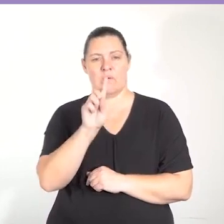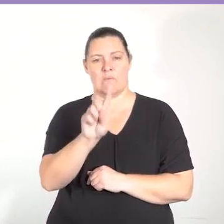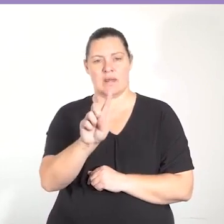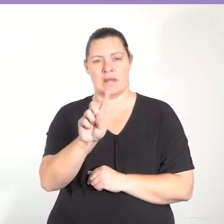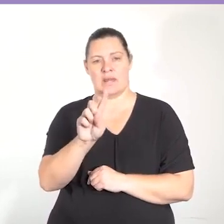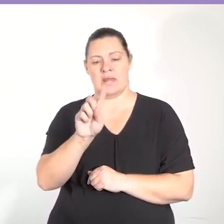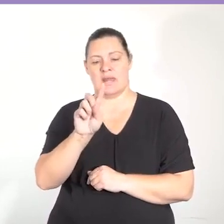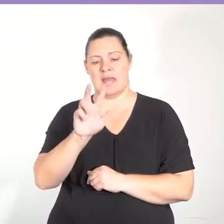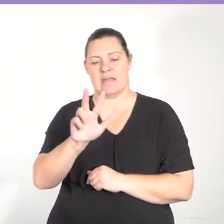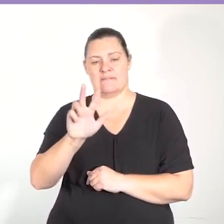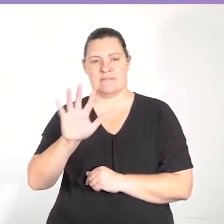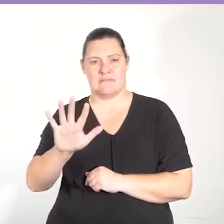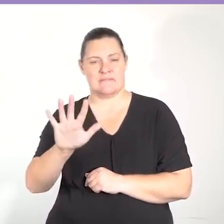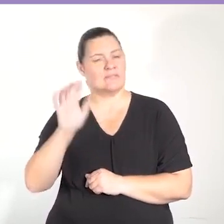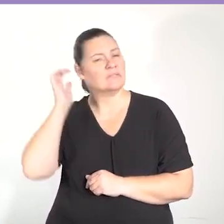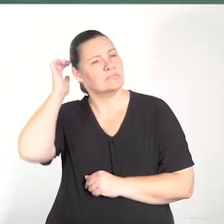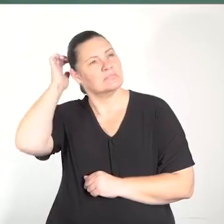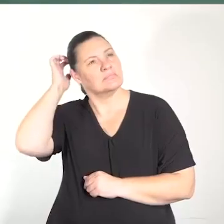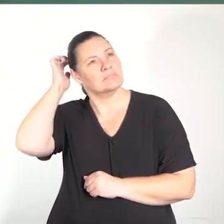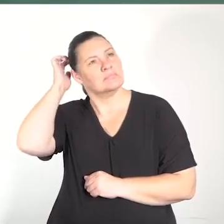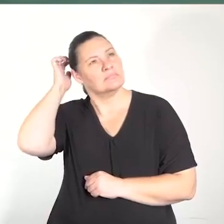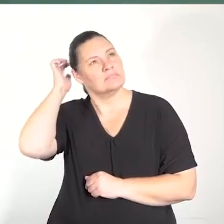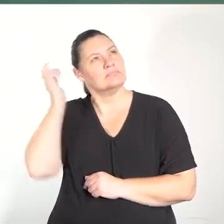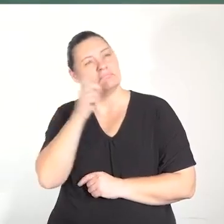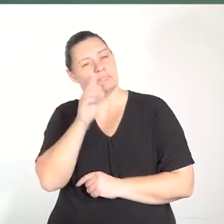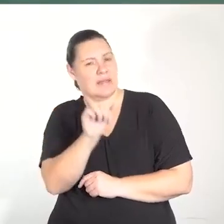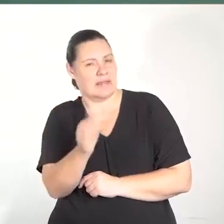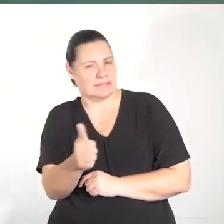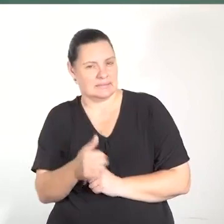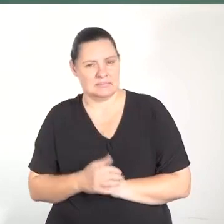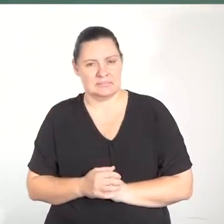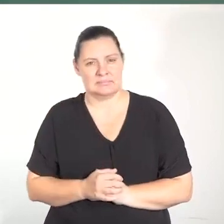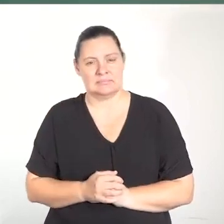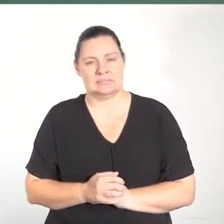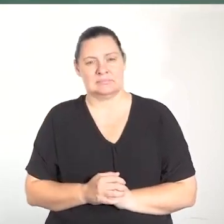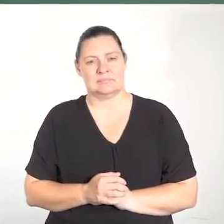is 185. Let's move on to the next one.